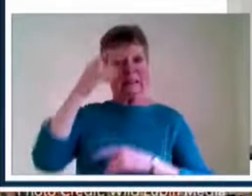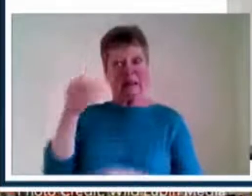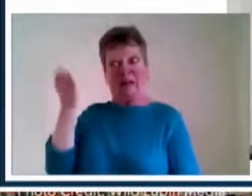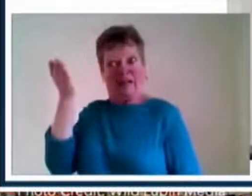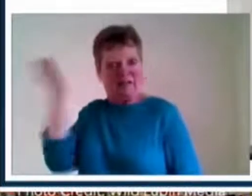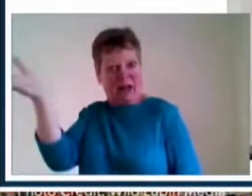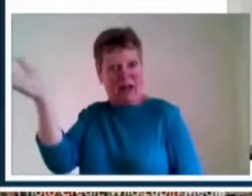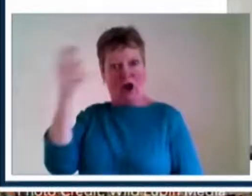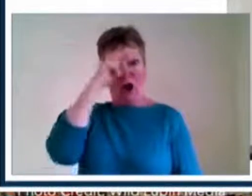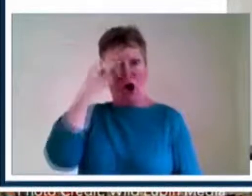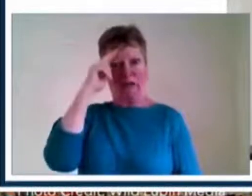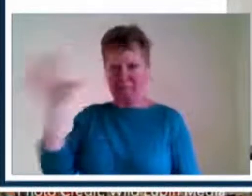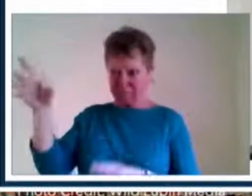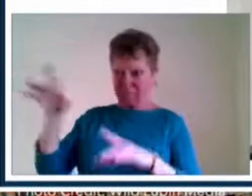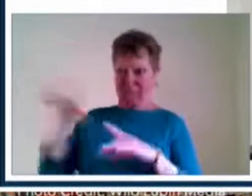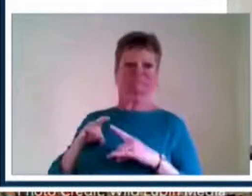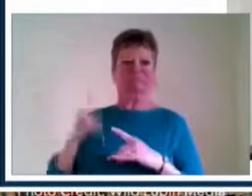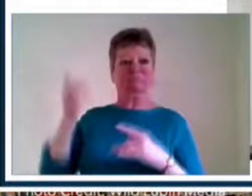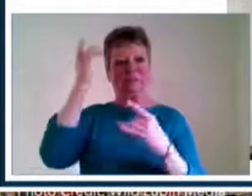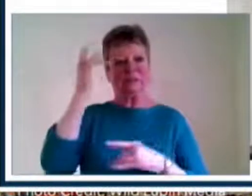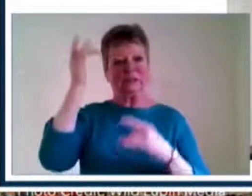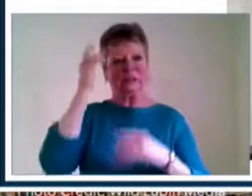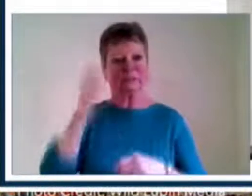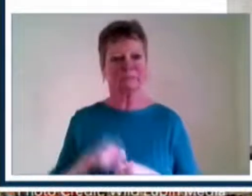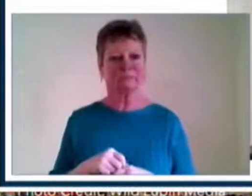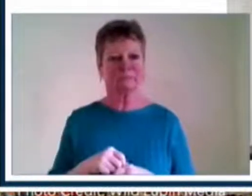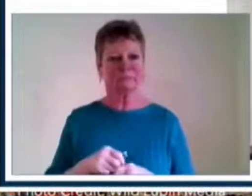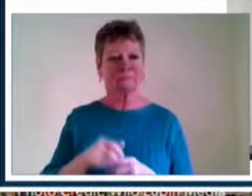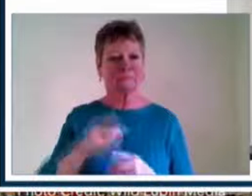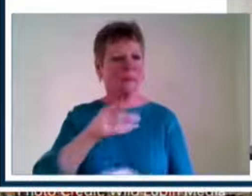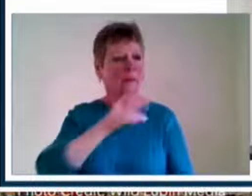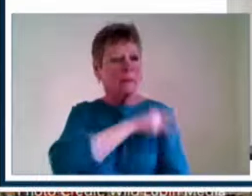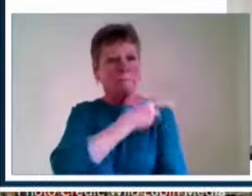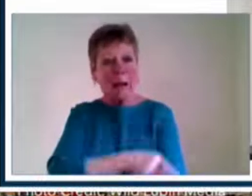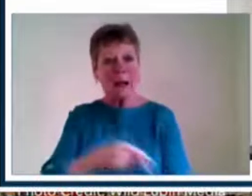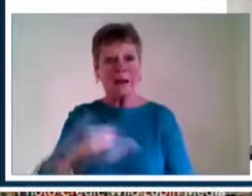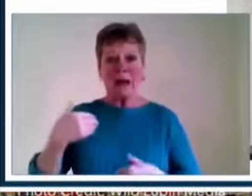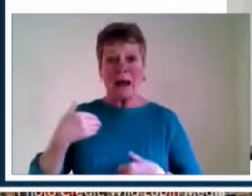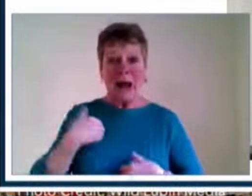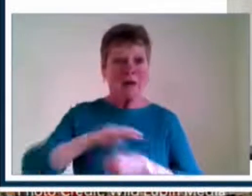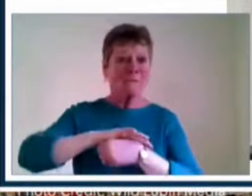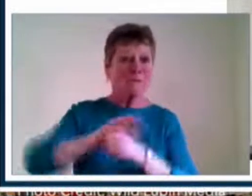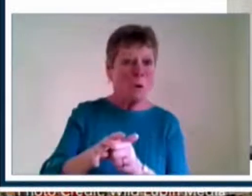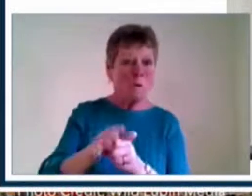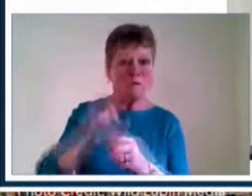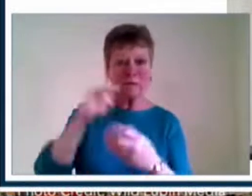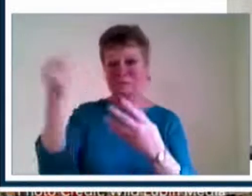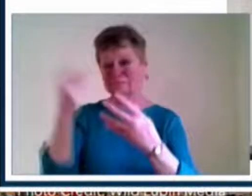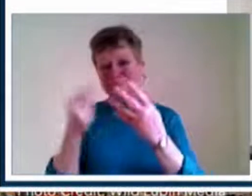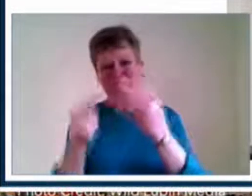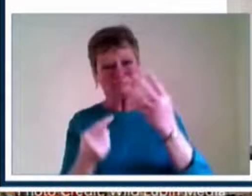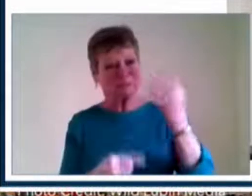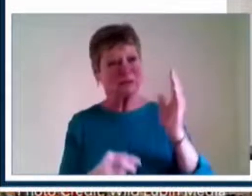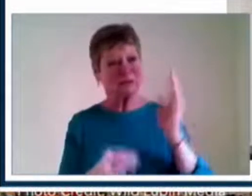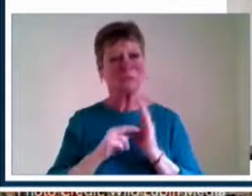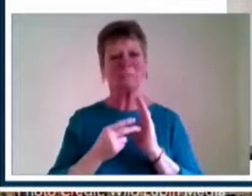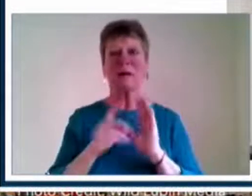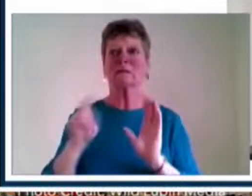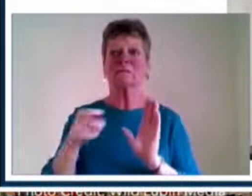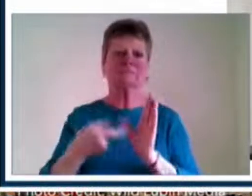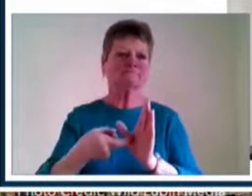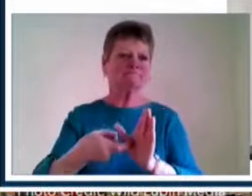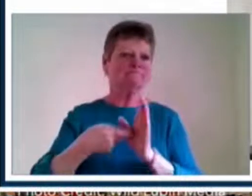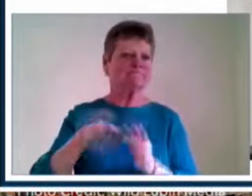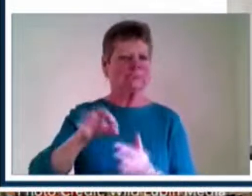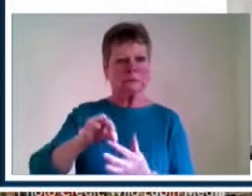hospital. We know that every patient with COVID, no matter how they arrived in the hospital, requires specialized treatment and attention.